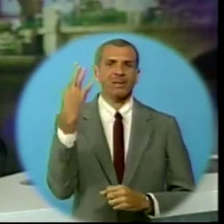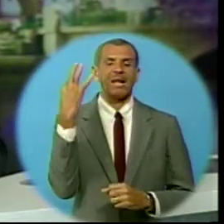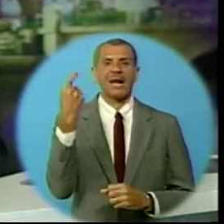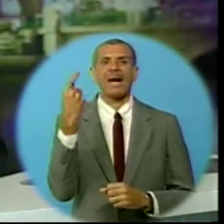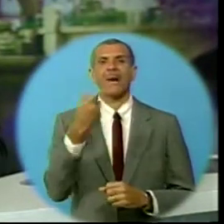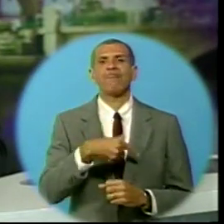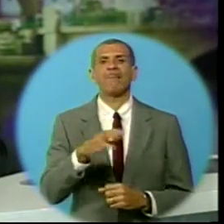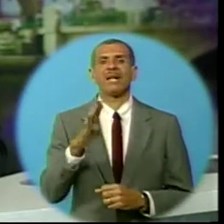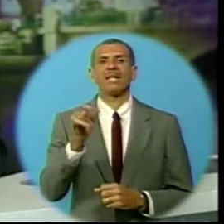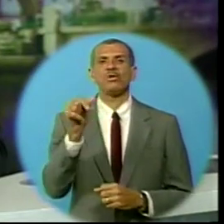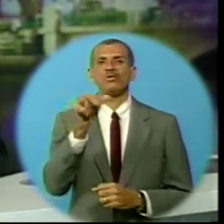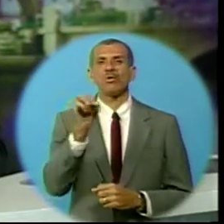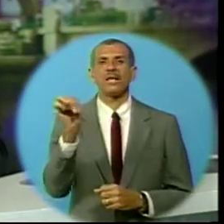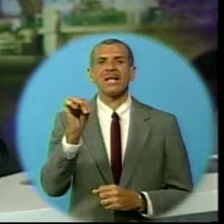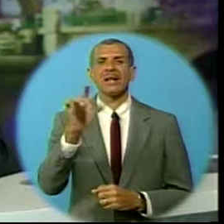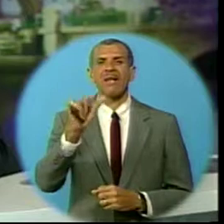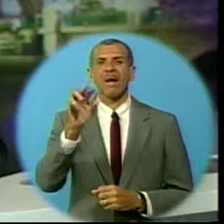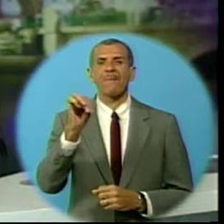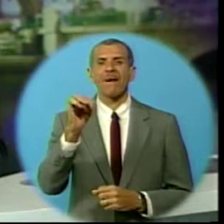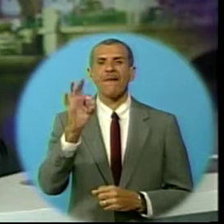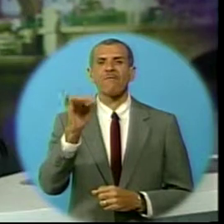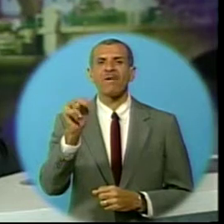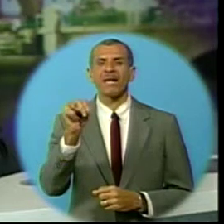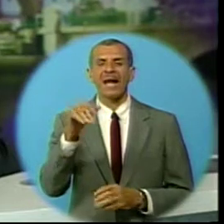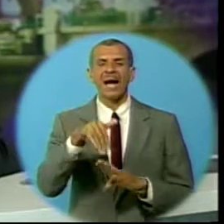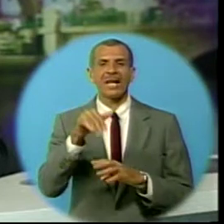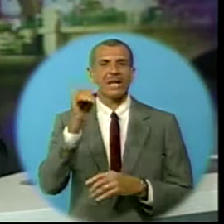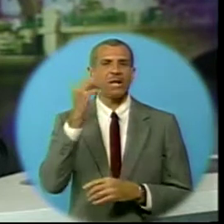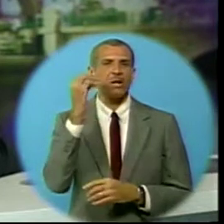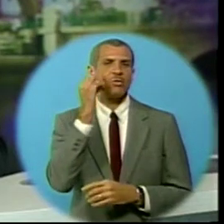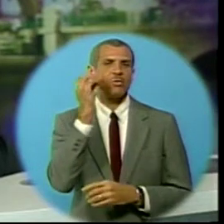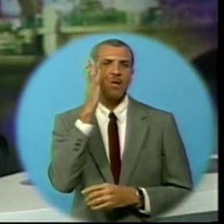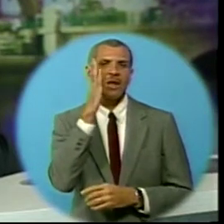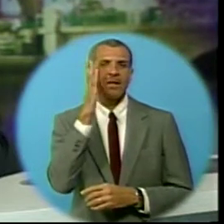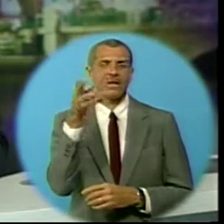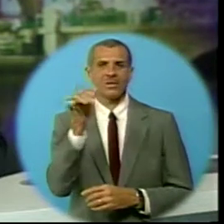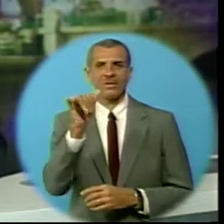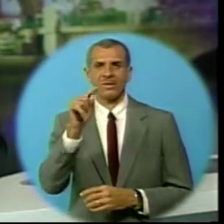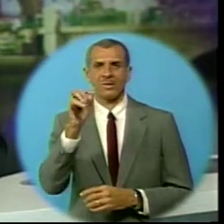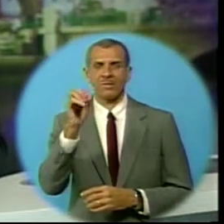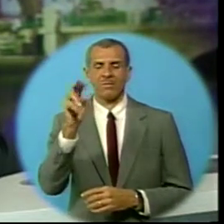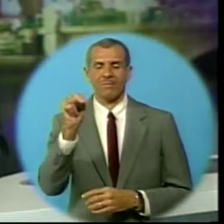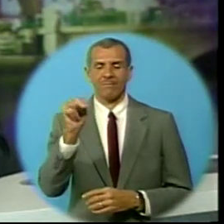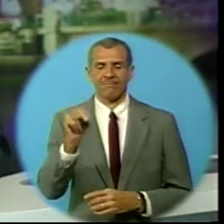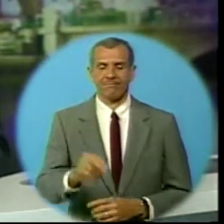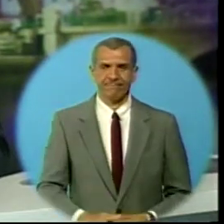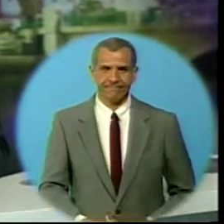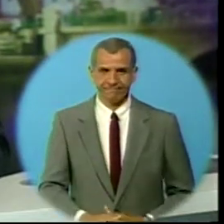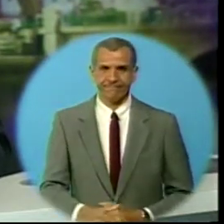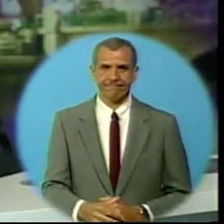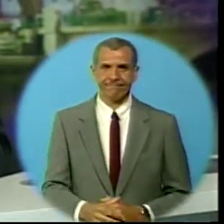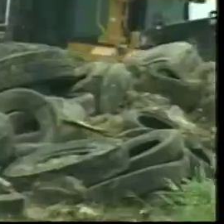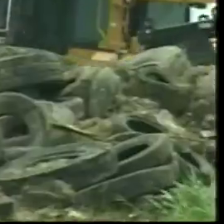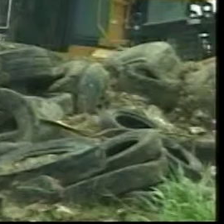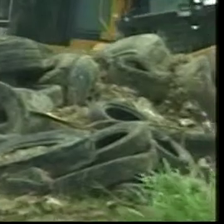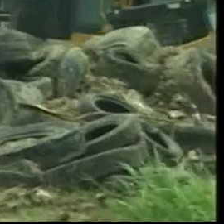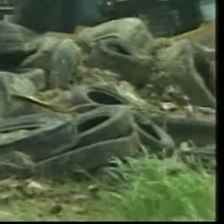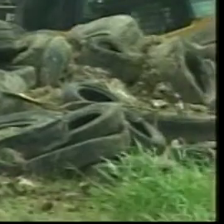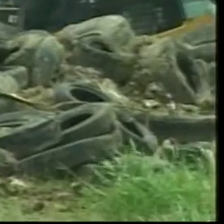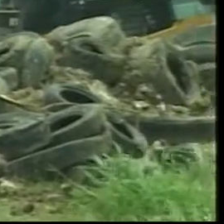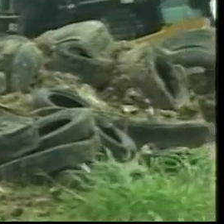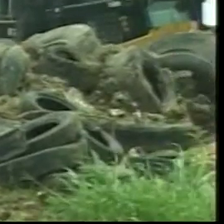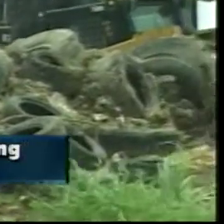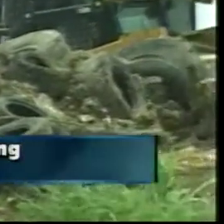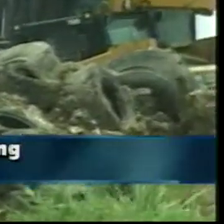hosted by the Green Climate Fund at the Hilton Hotel last evening. Lisa Lord has the story. Dr. Lowe says